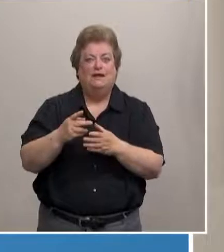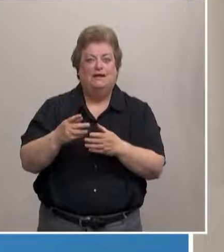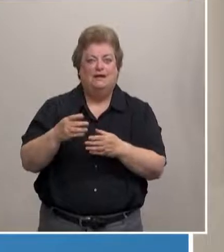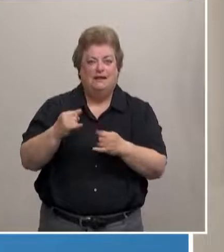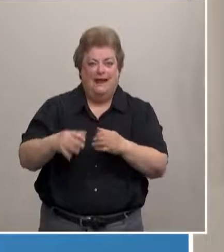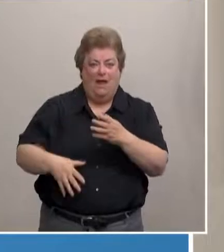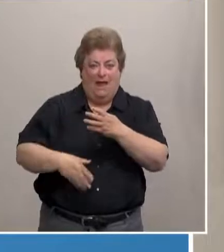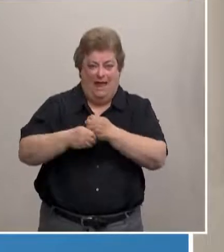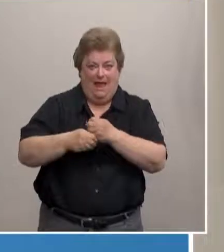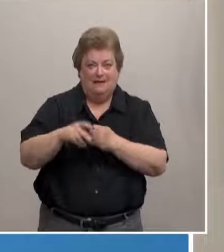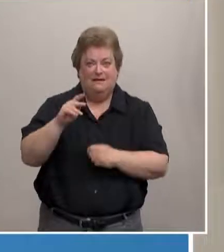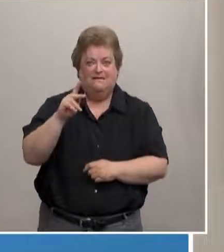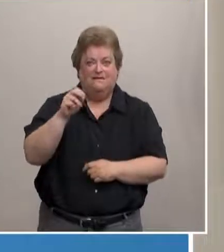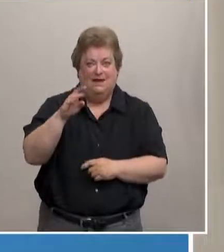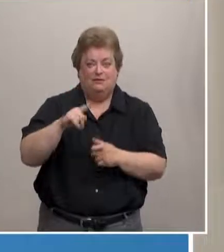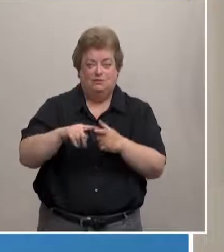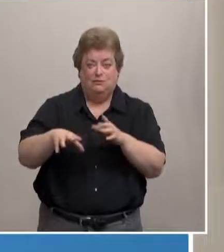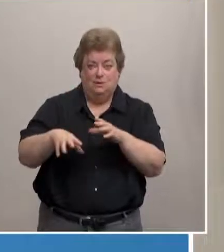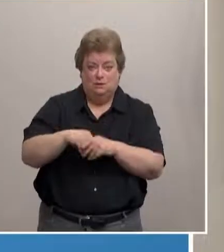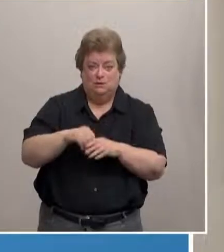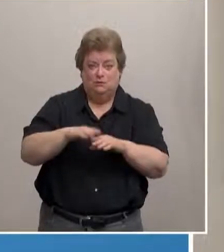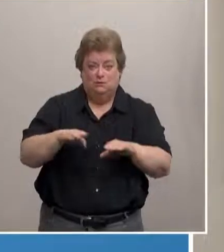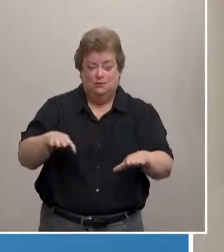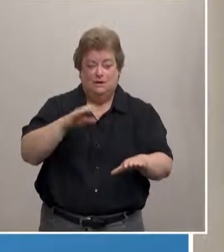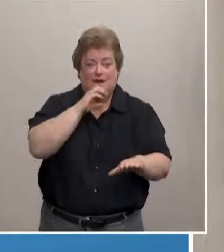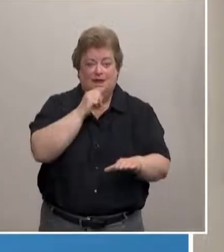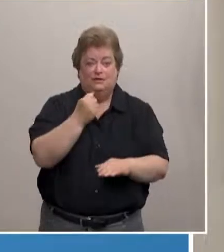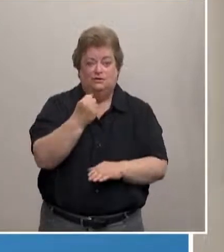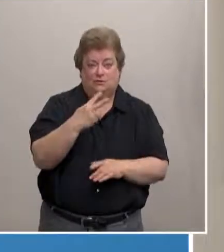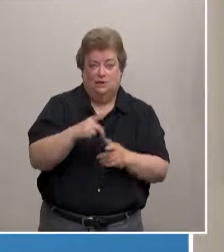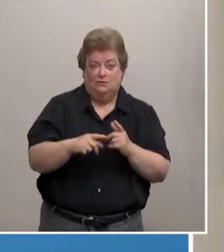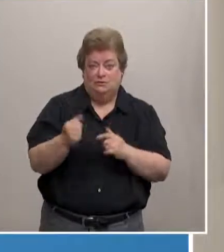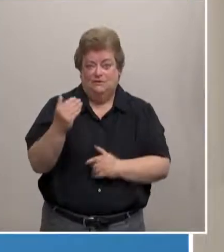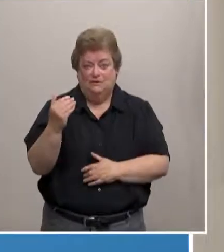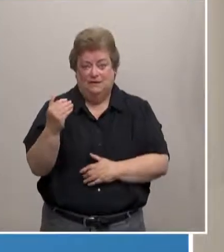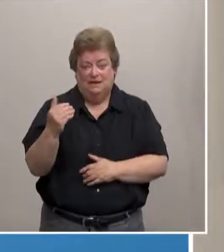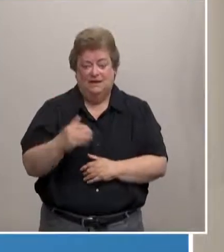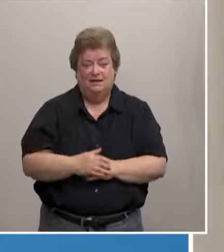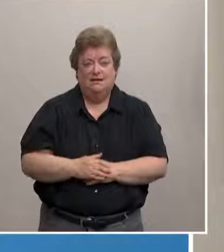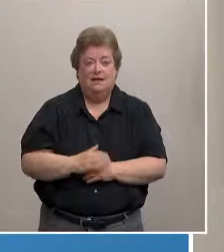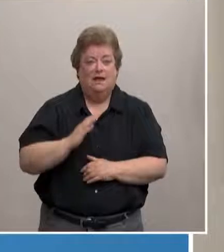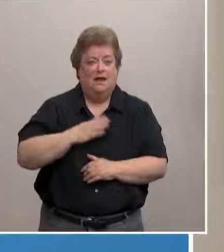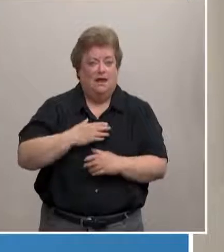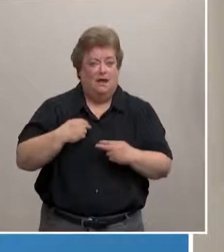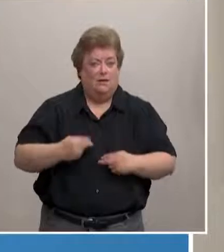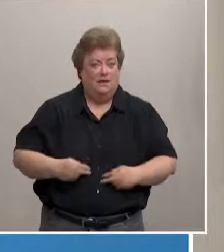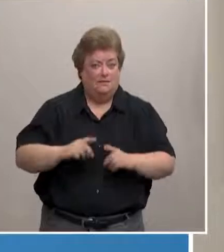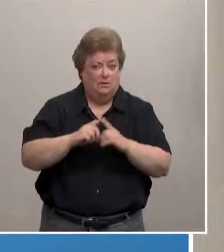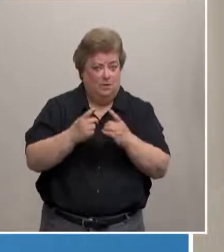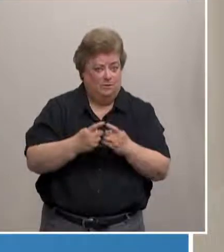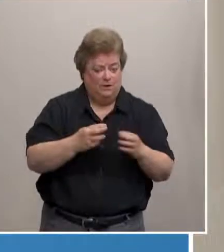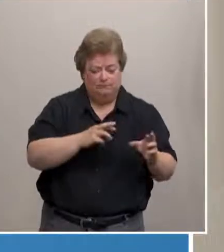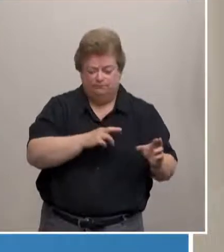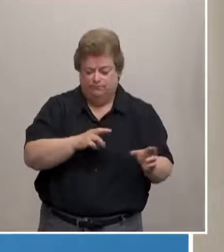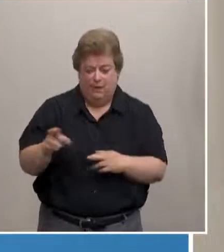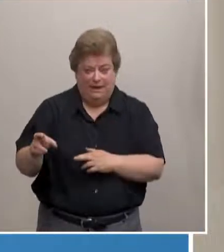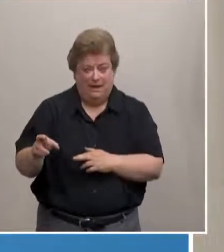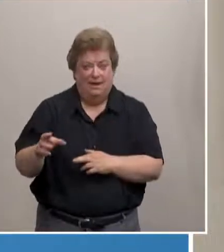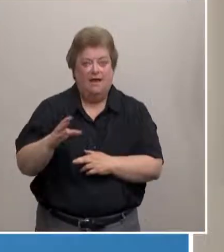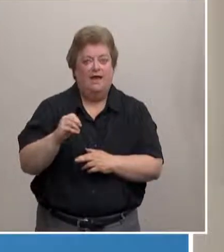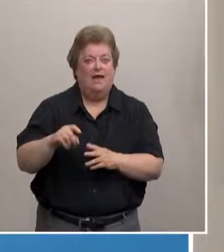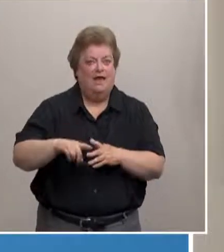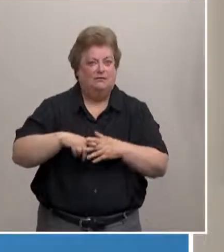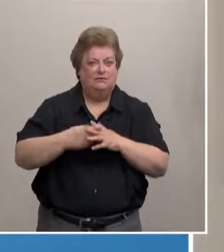vaccine eligibility to include children ages 12 through 15. Our health department team was ready and immediately